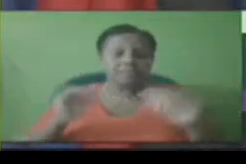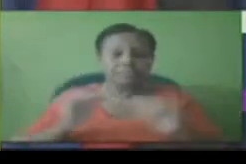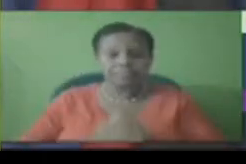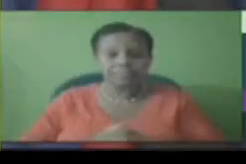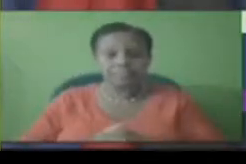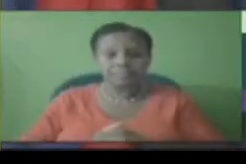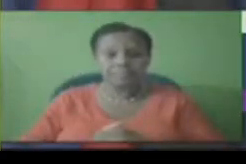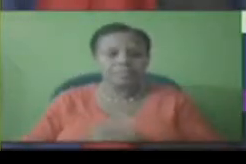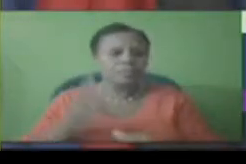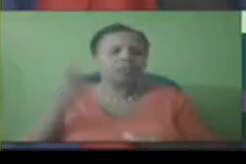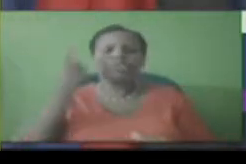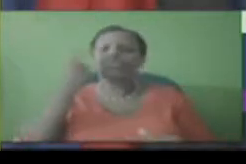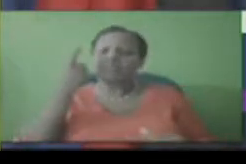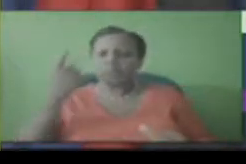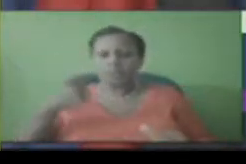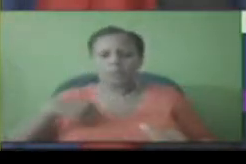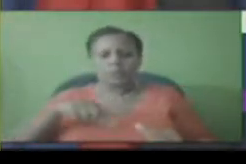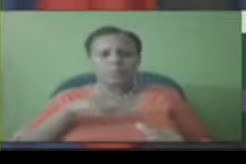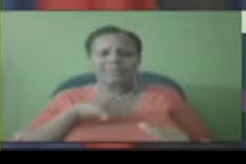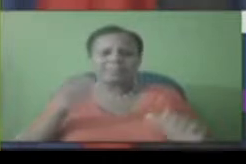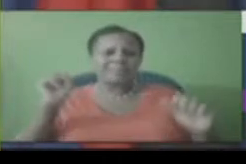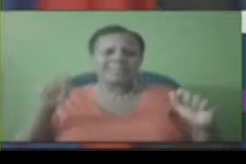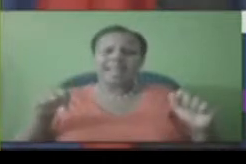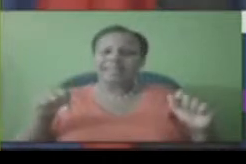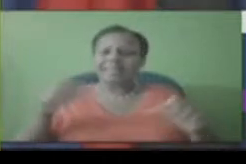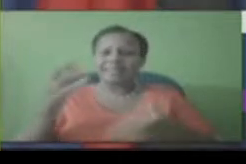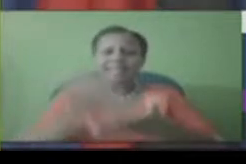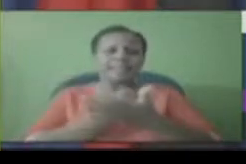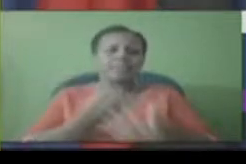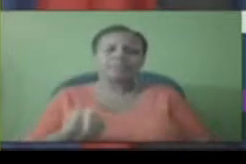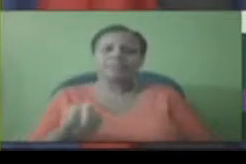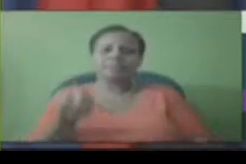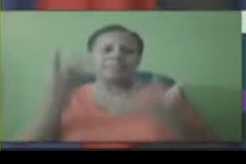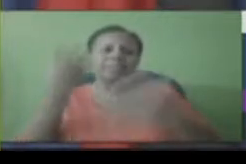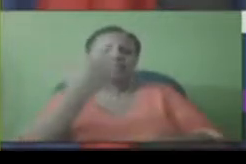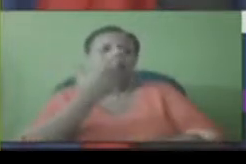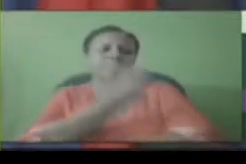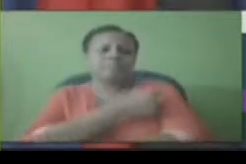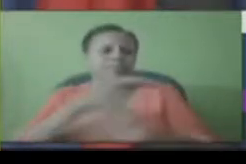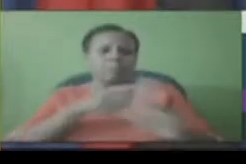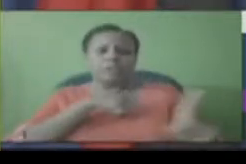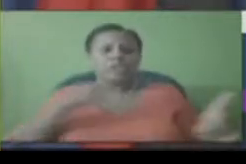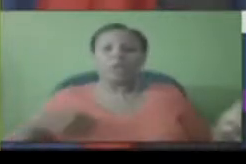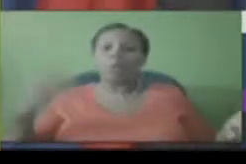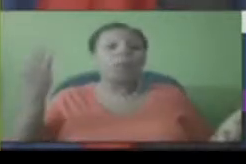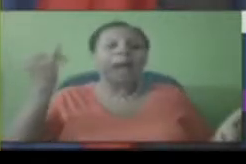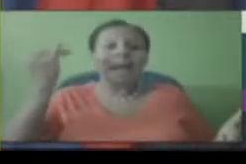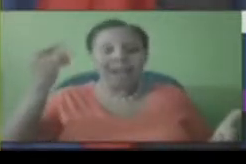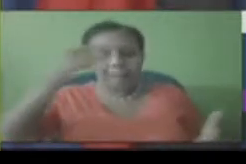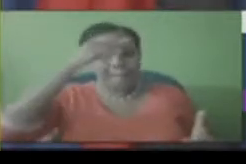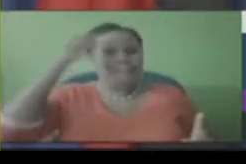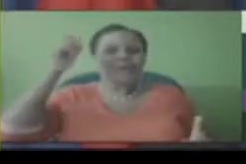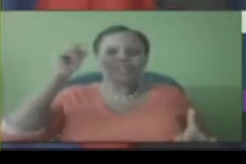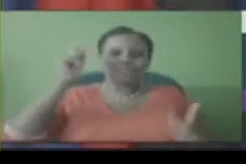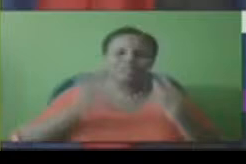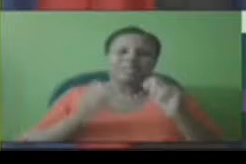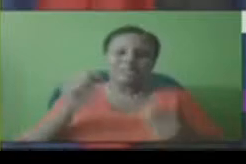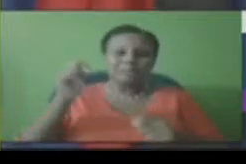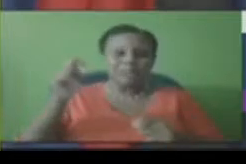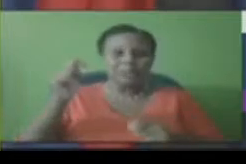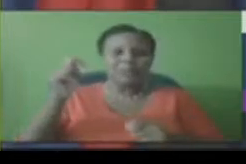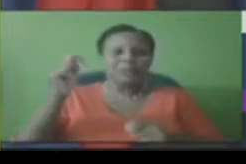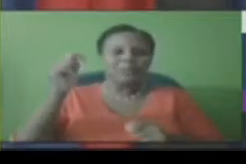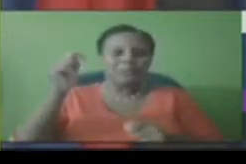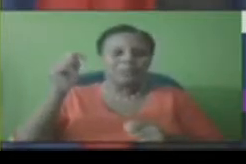from China is because of the good relationship that existed between Trinidad and Tobago and China for decades. This is